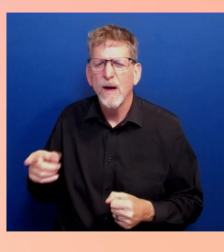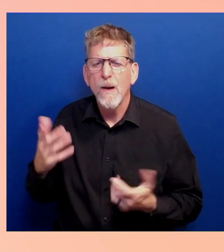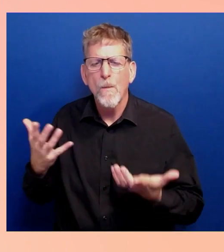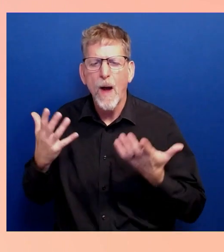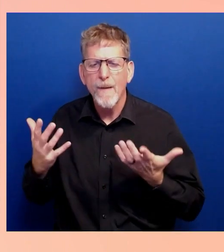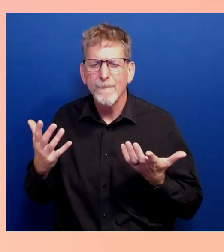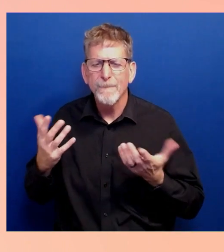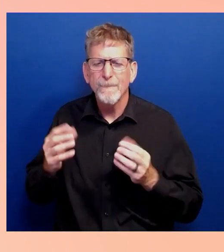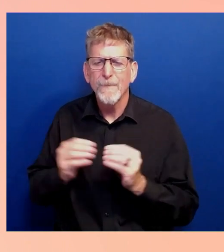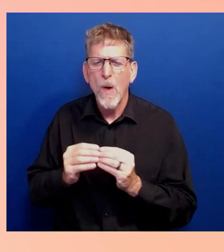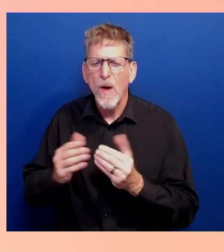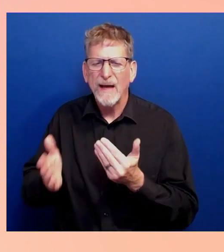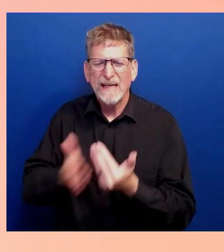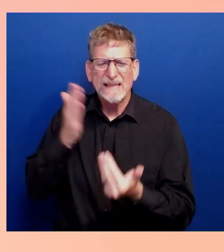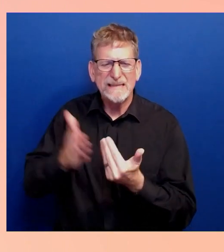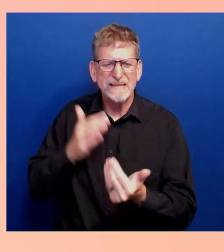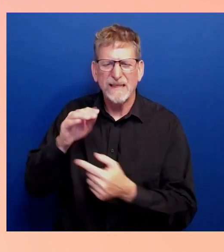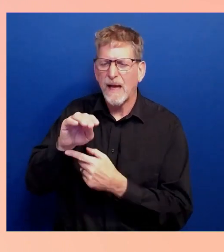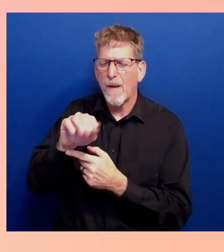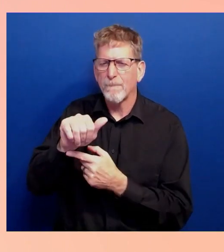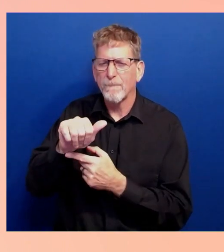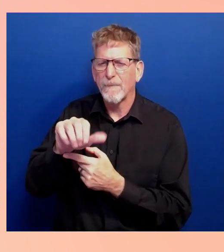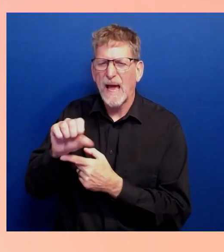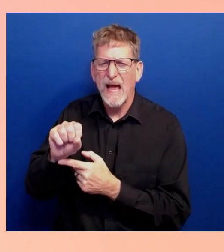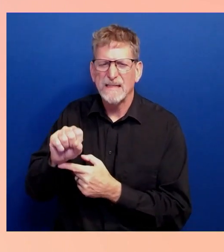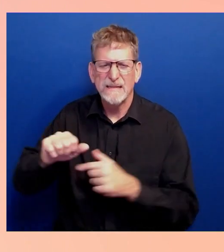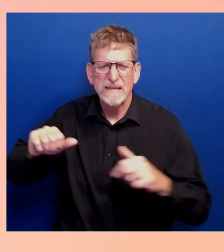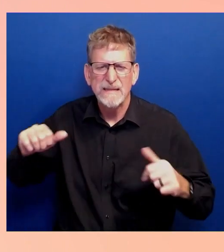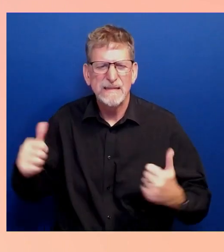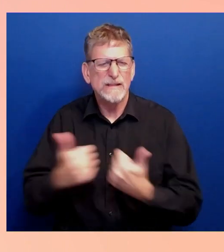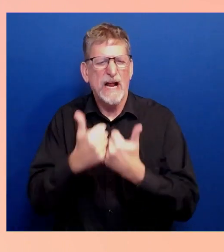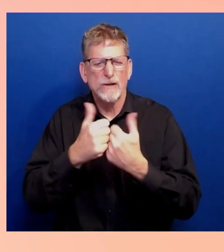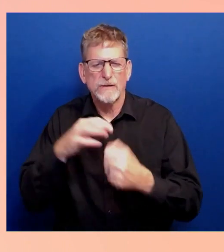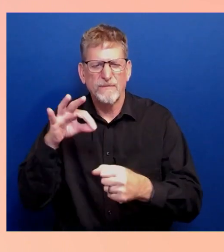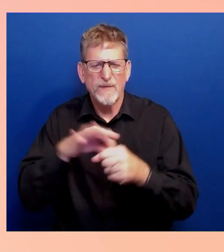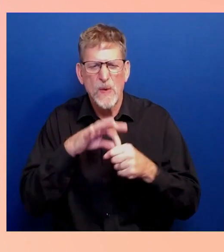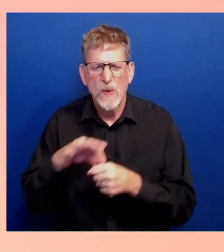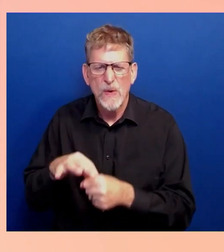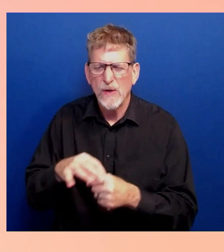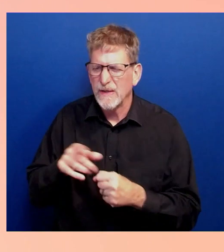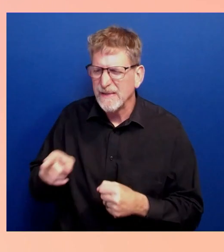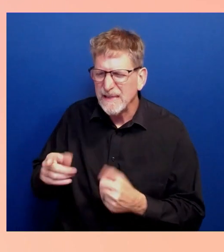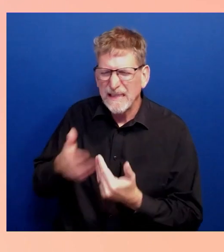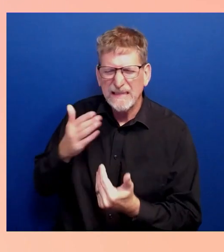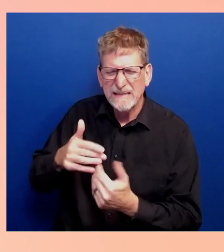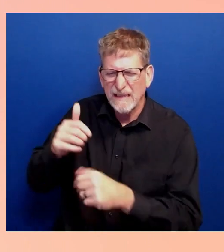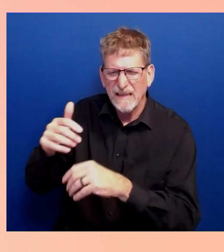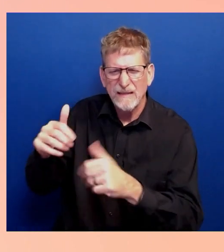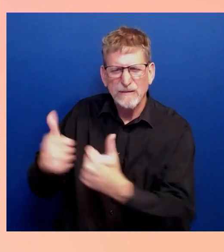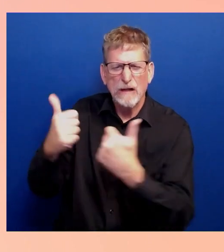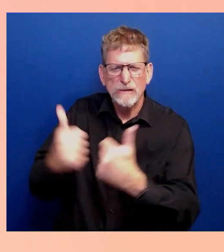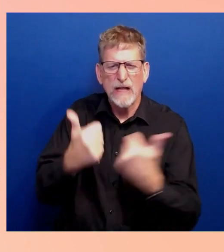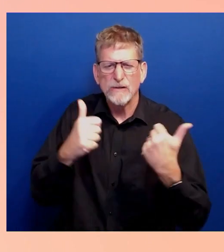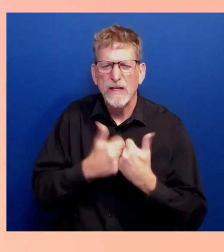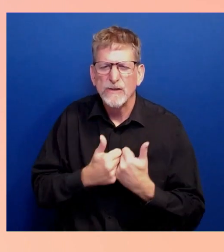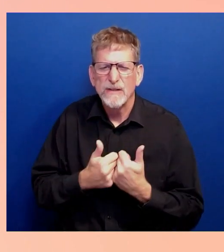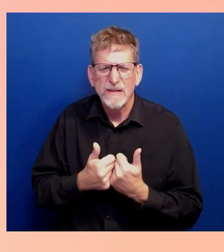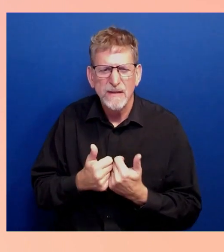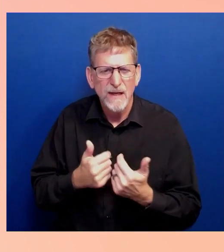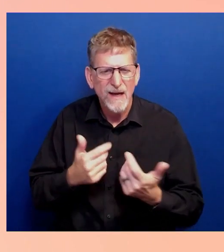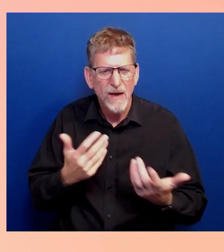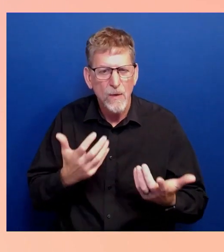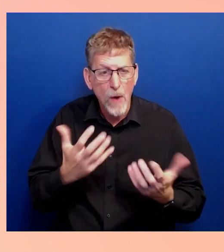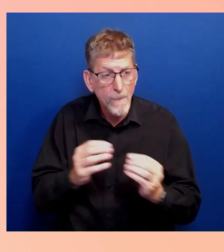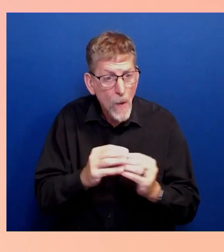voter challenges. So I think in order to make voting more accessible, we have to also recognize the fact that there